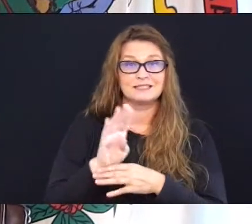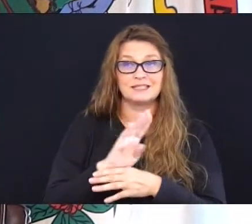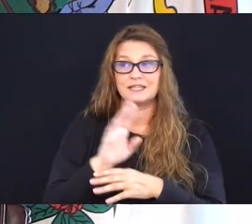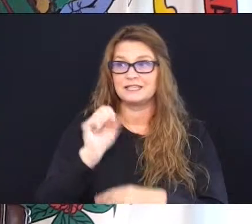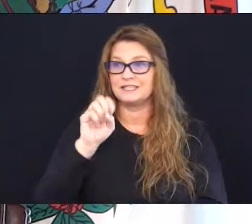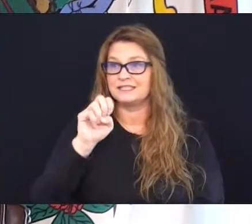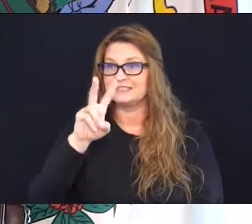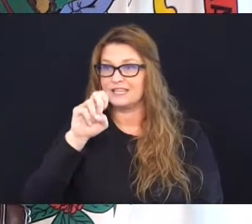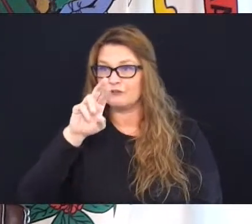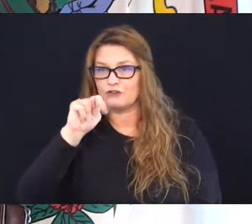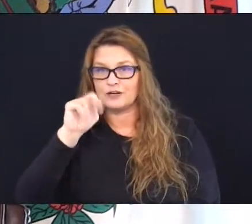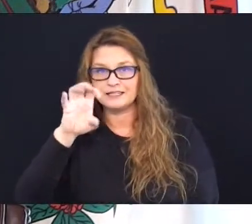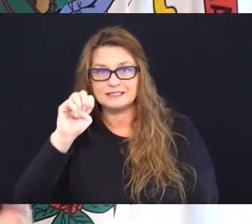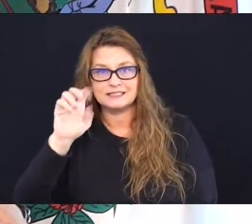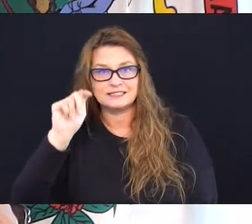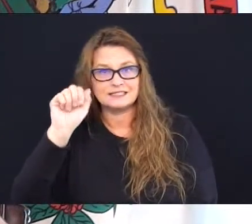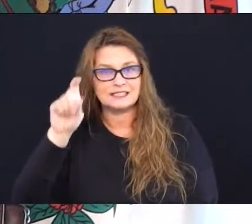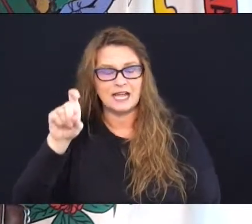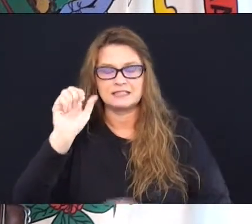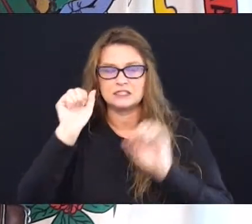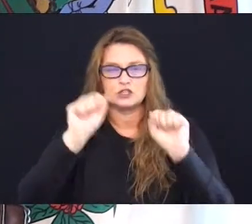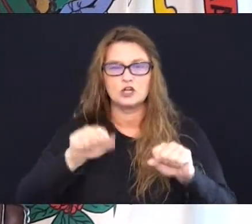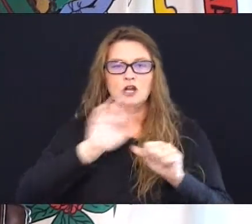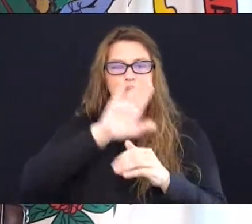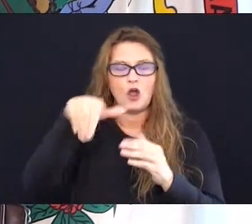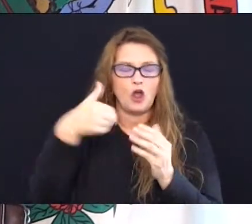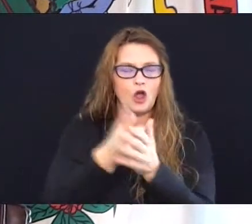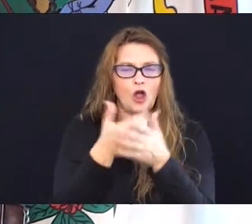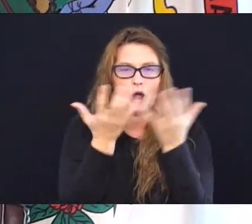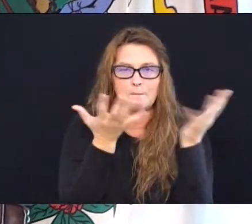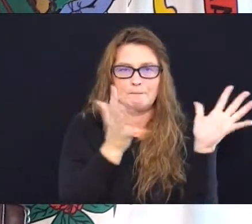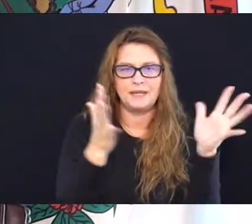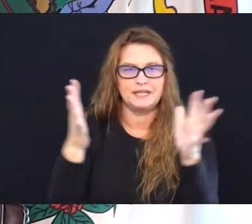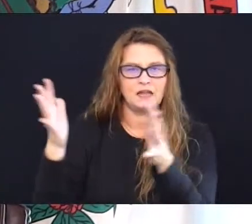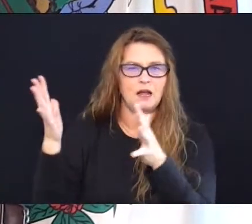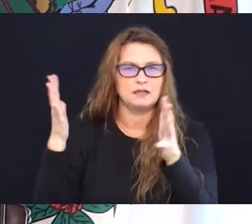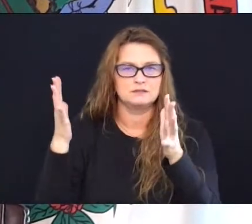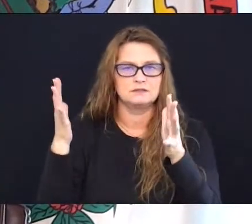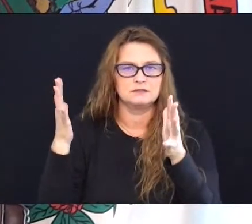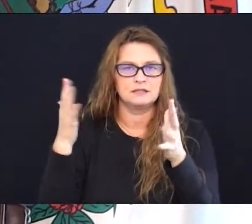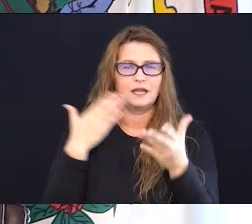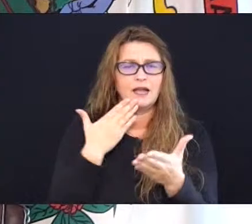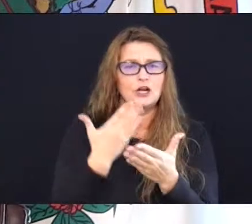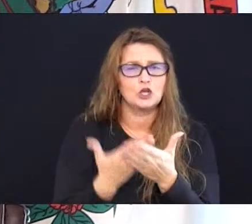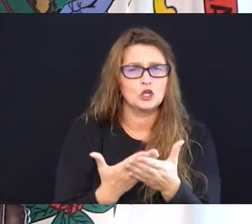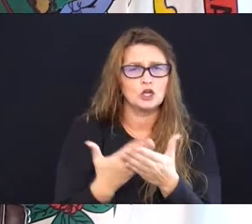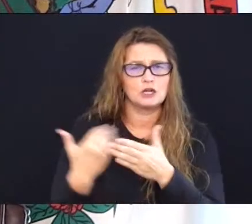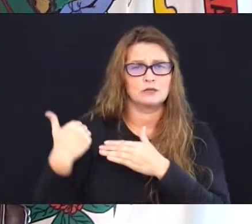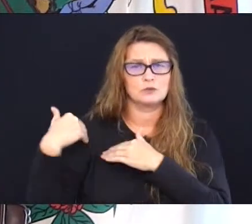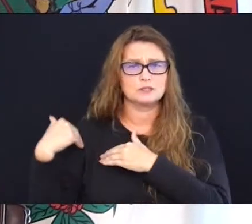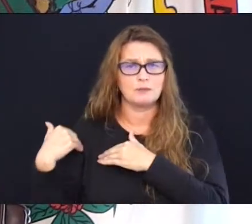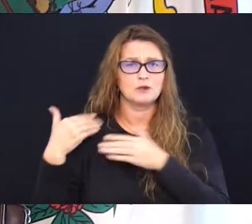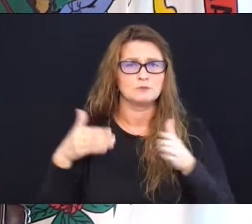great. All that could be done in a very, very, very prudent and responsible way.